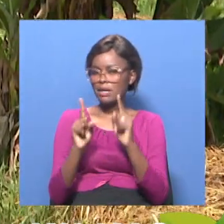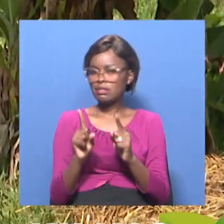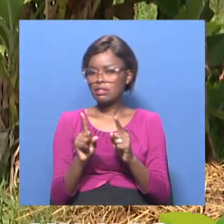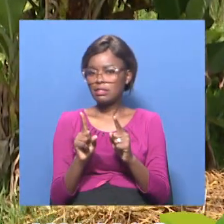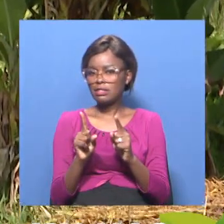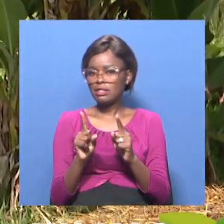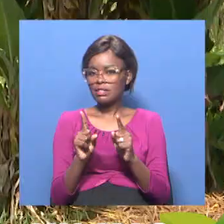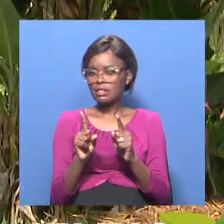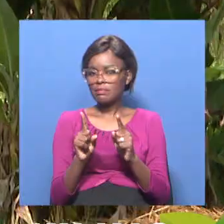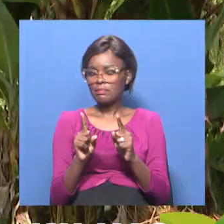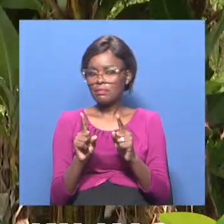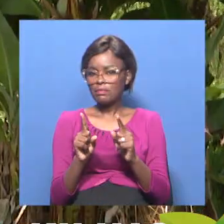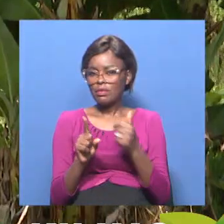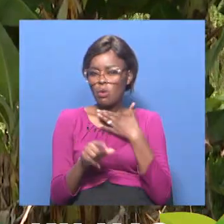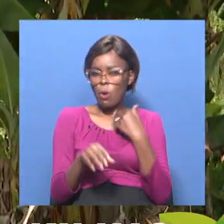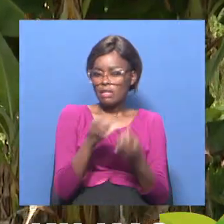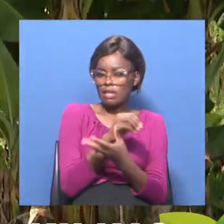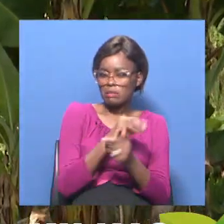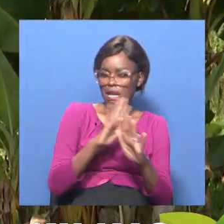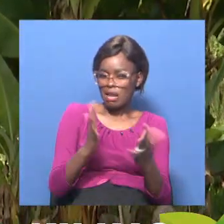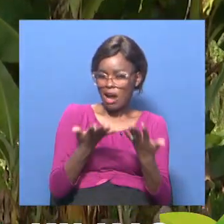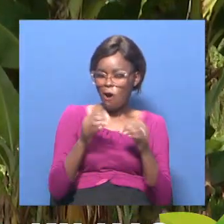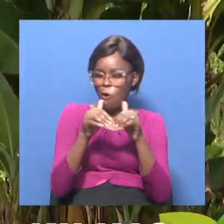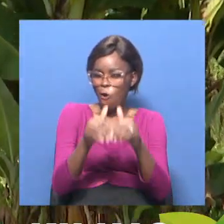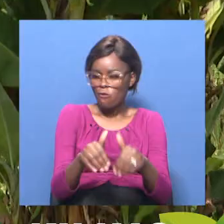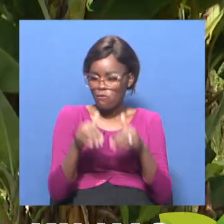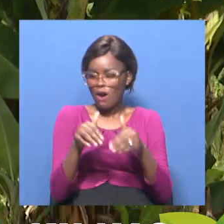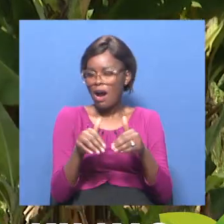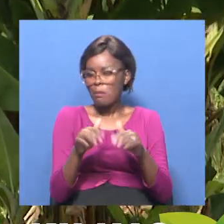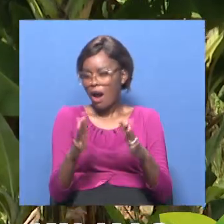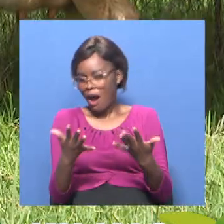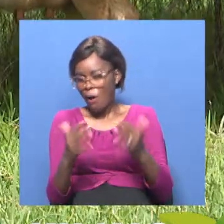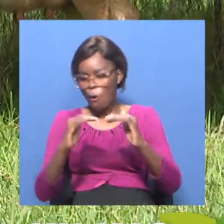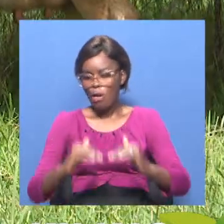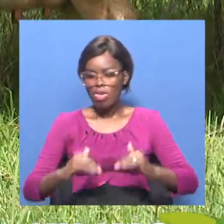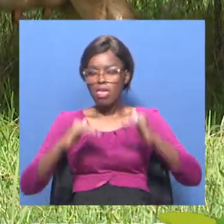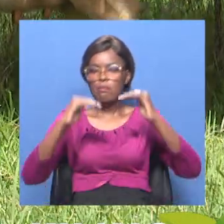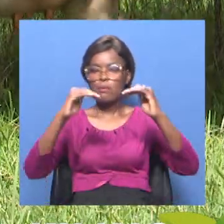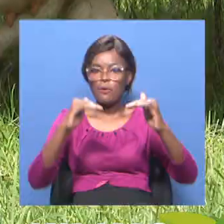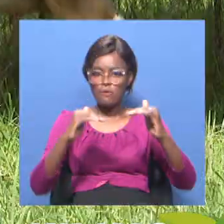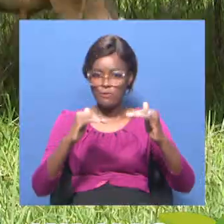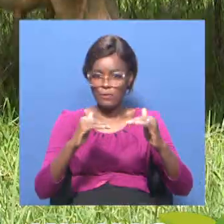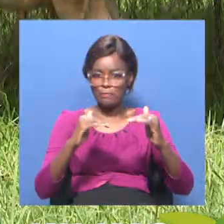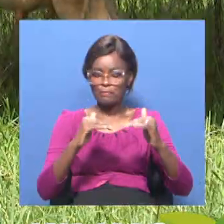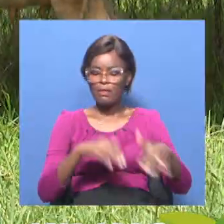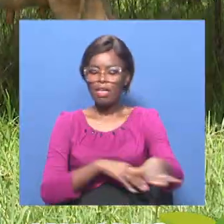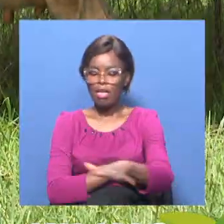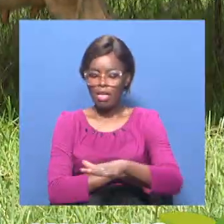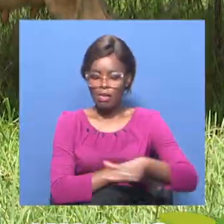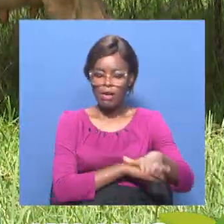like to describe it is that we farm in a way that helps improve the